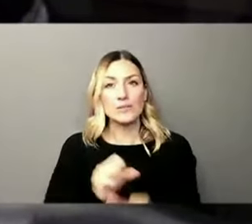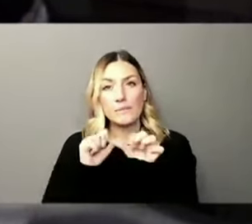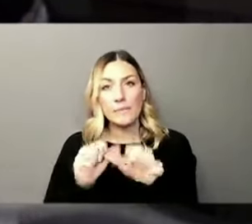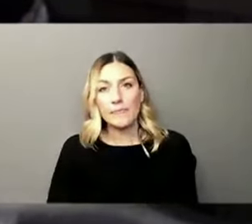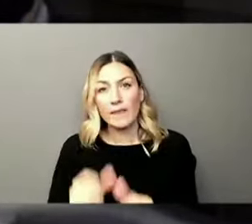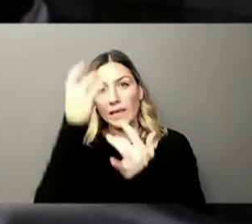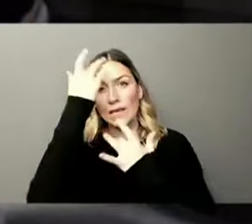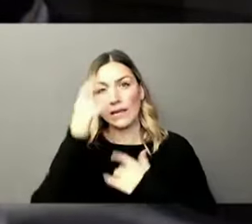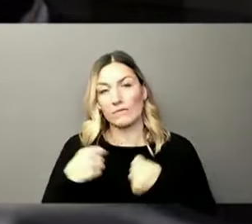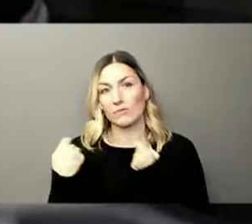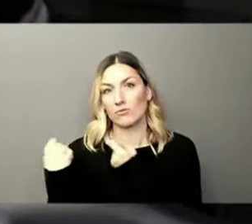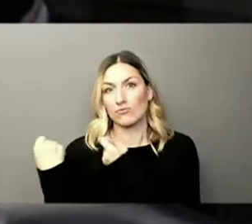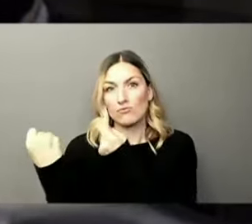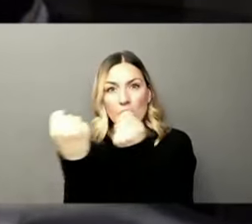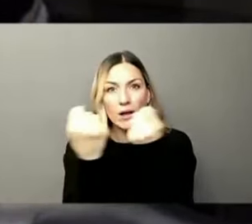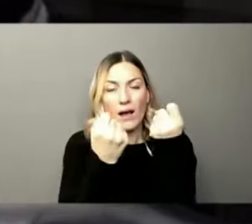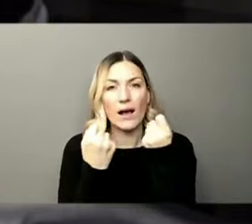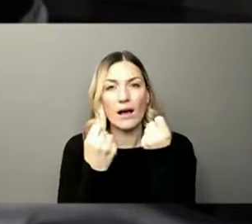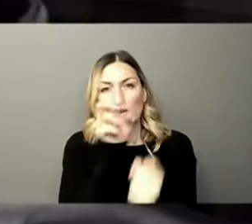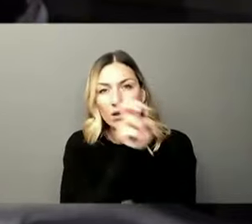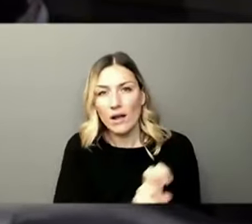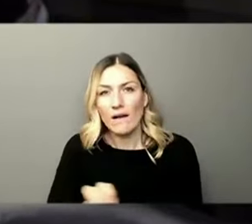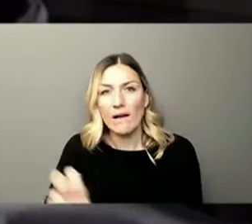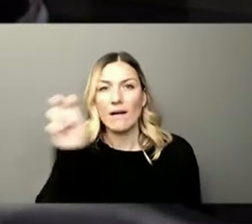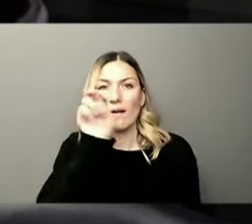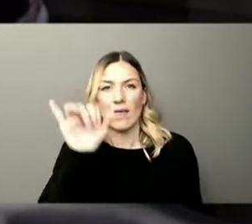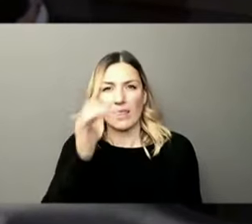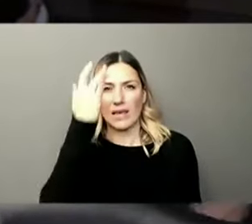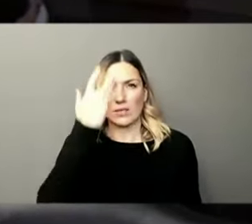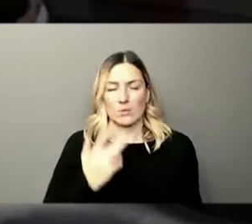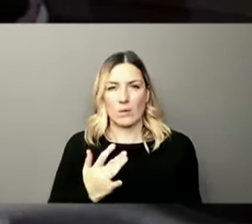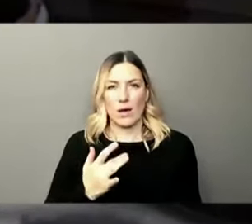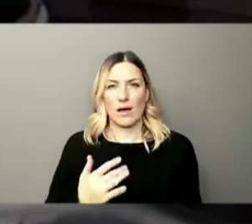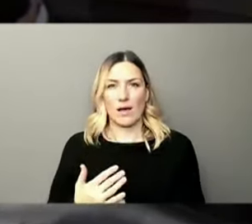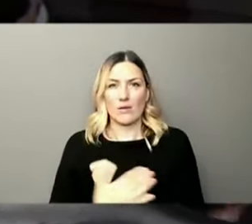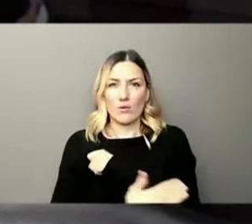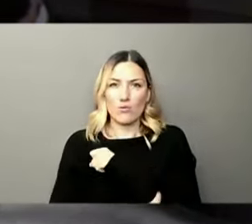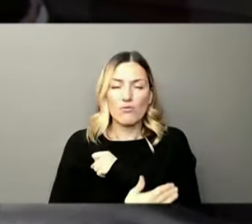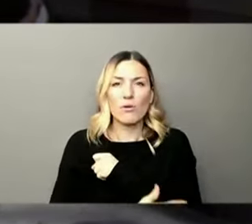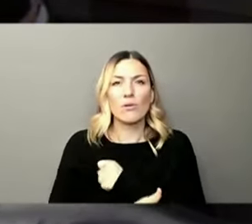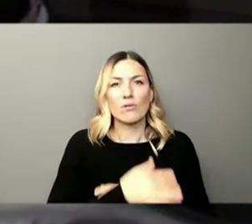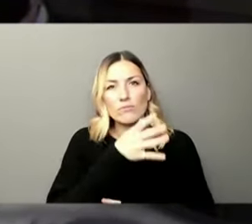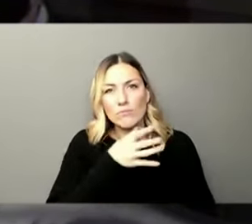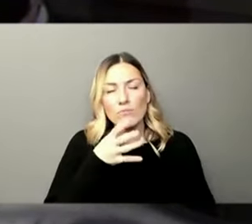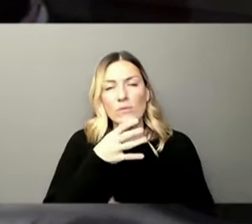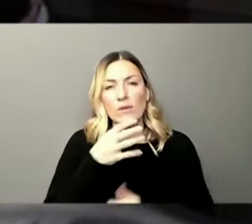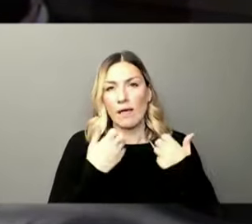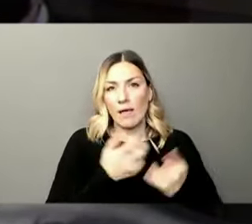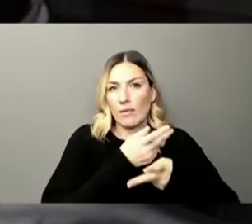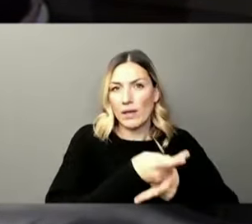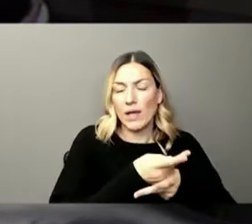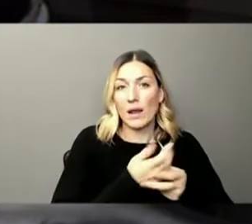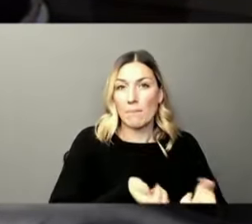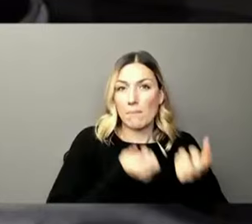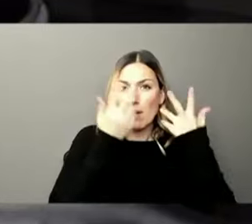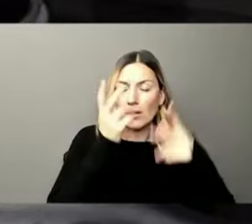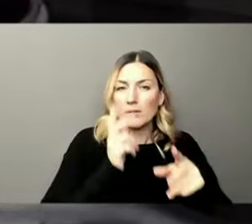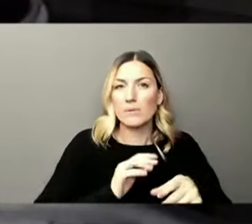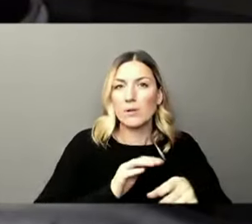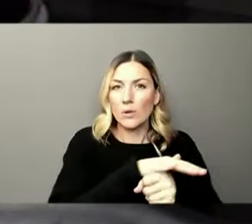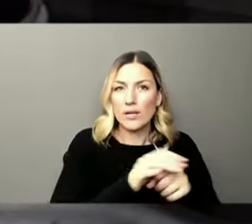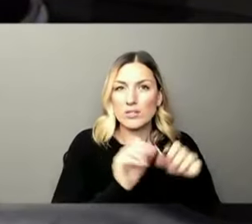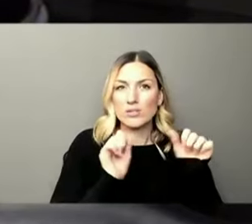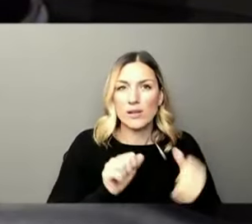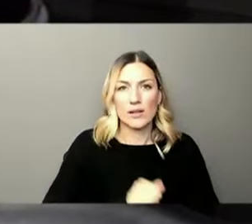travel a long time. So that's why rural healthcare and having multiple places that can address various